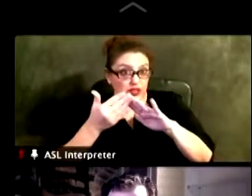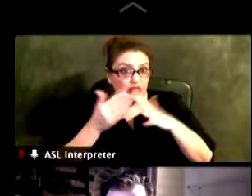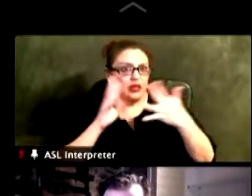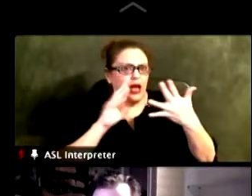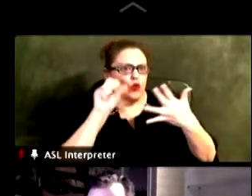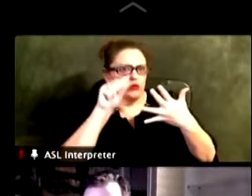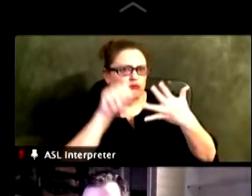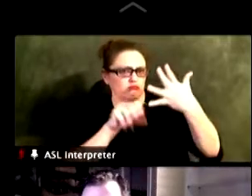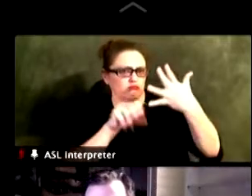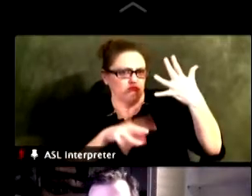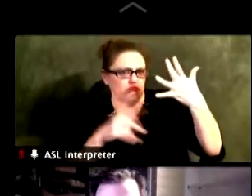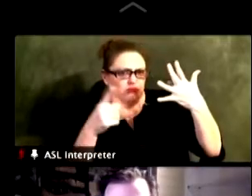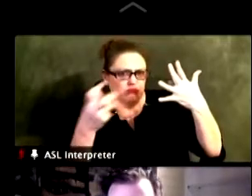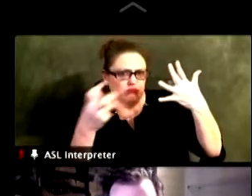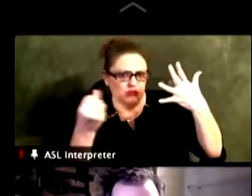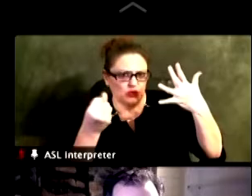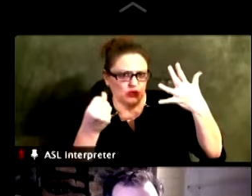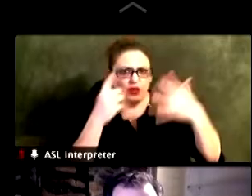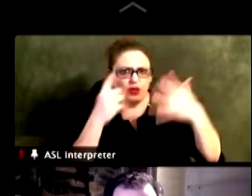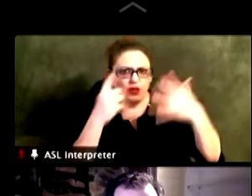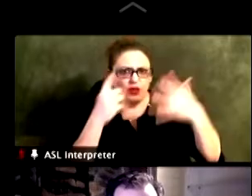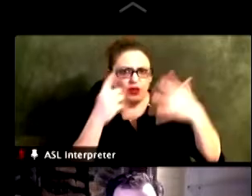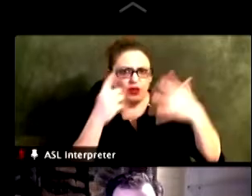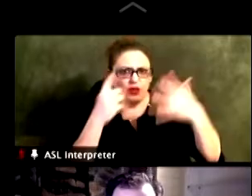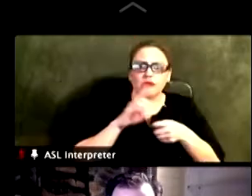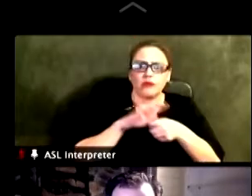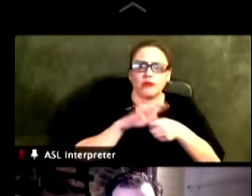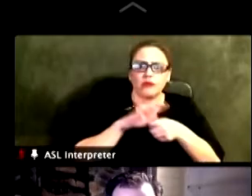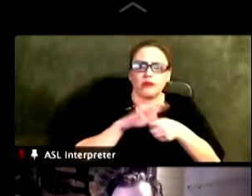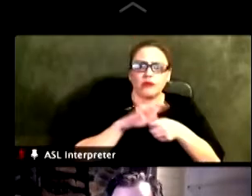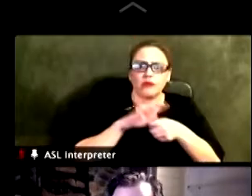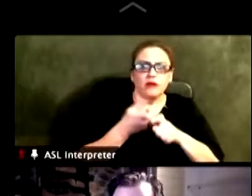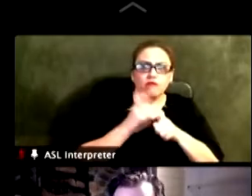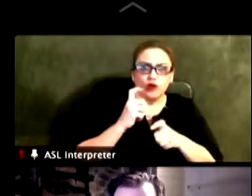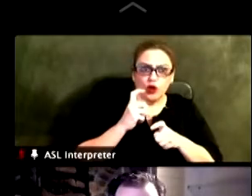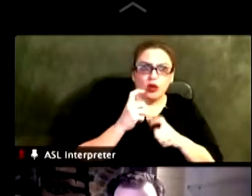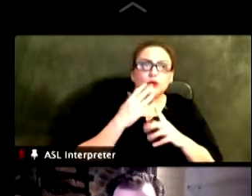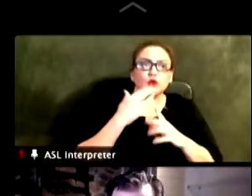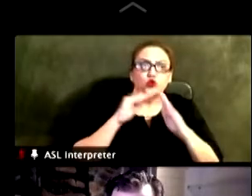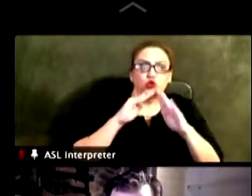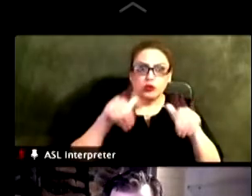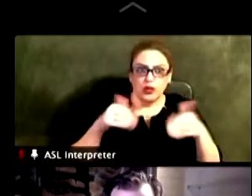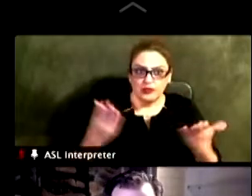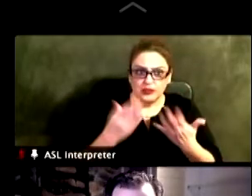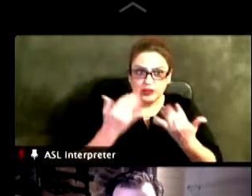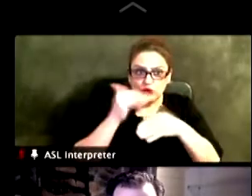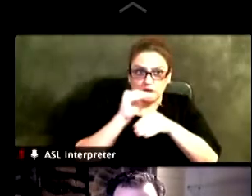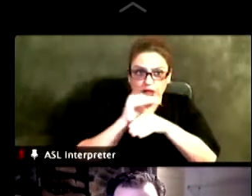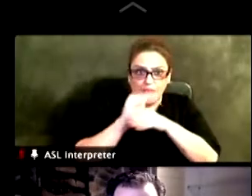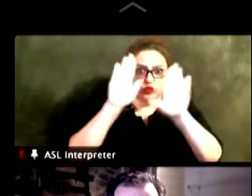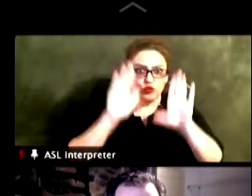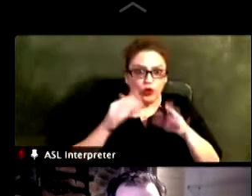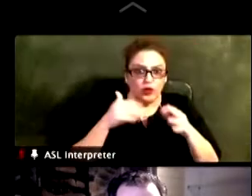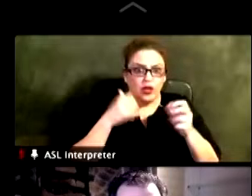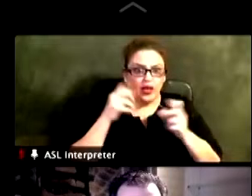looks like Sugar House is well represented here tonight. It's great to have folks from all across the city.